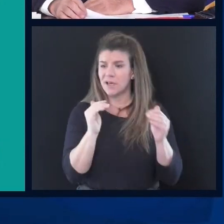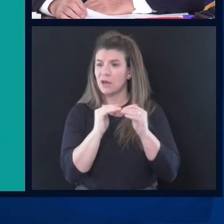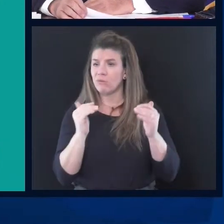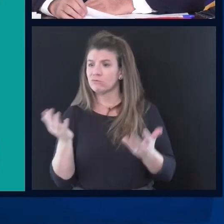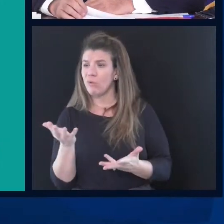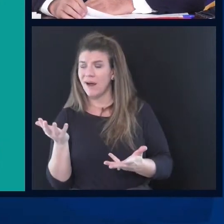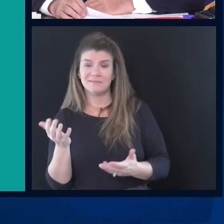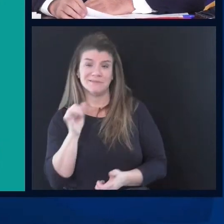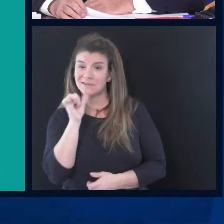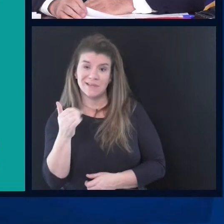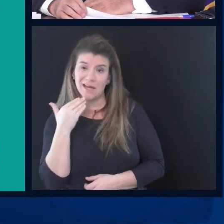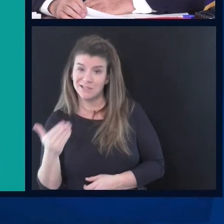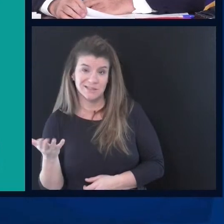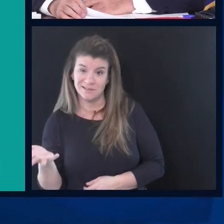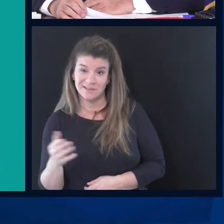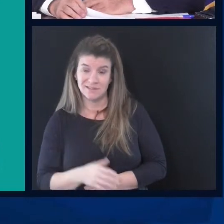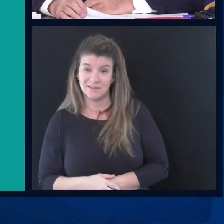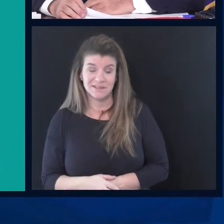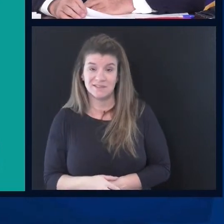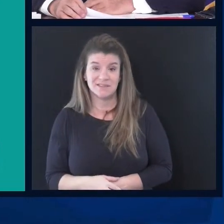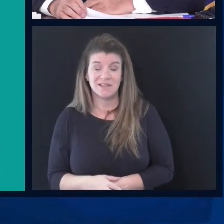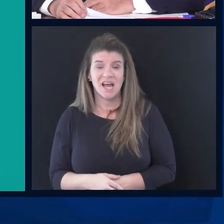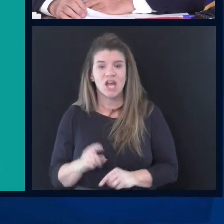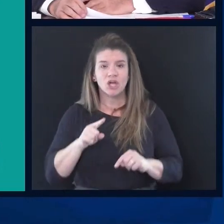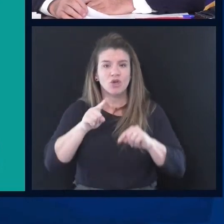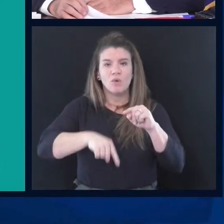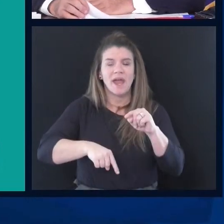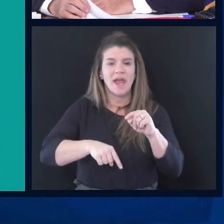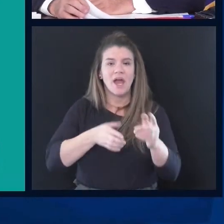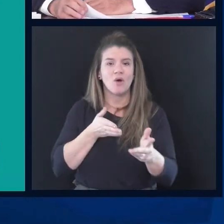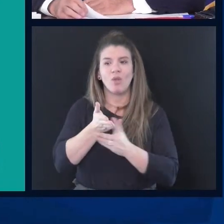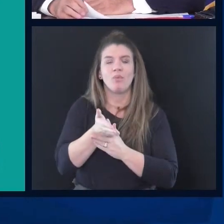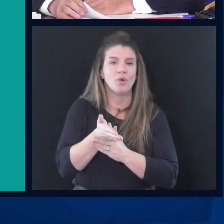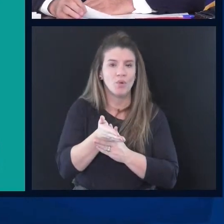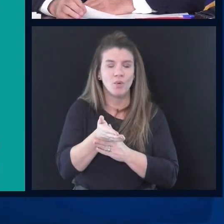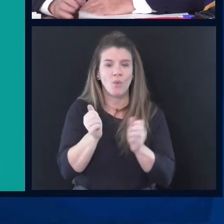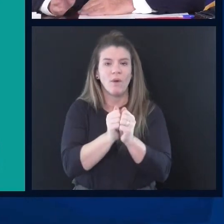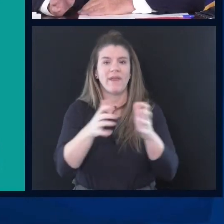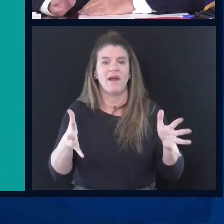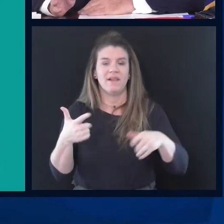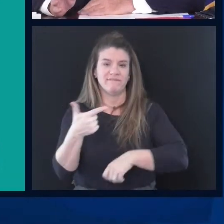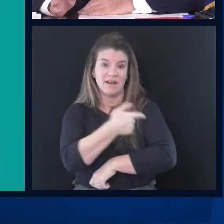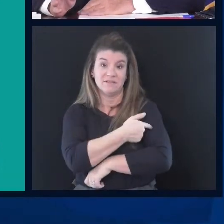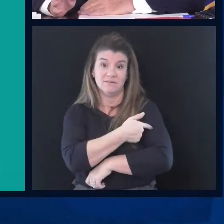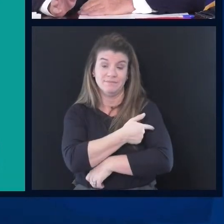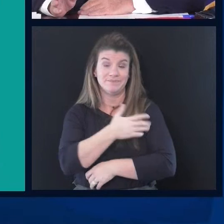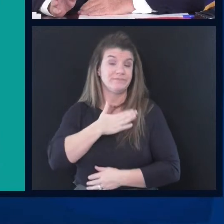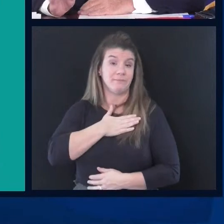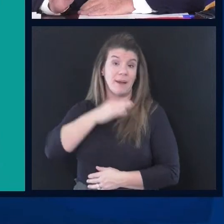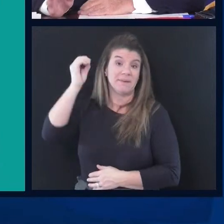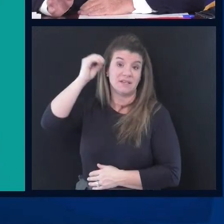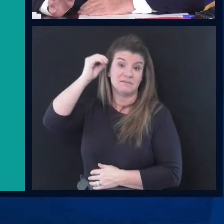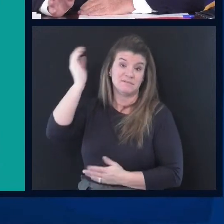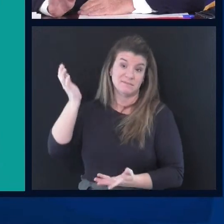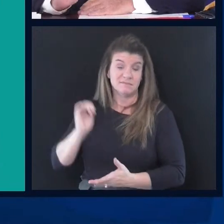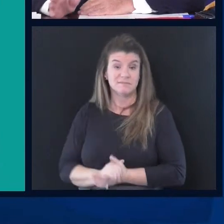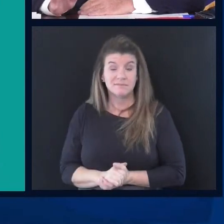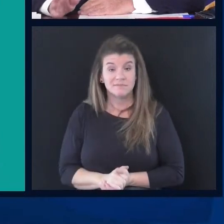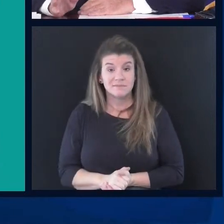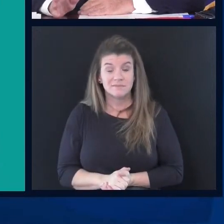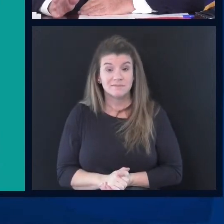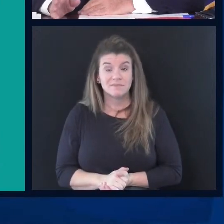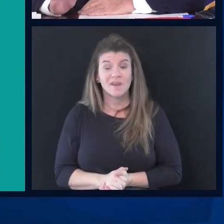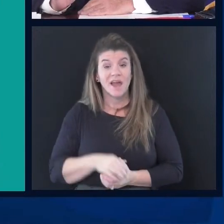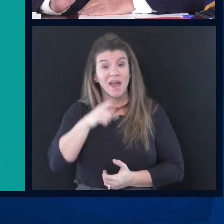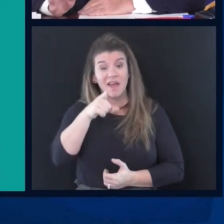good. You cannot go through and not have a vaccine in my book. If you do, you're